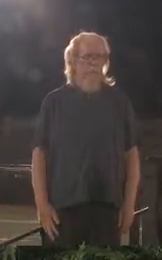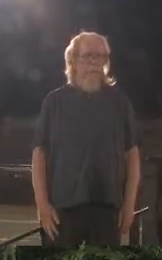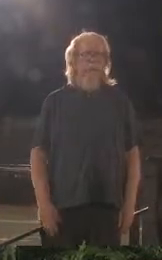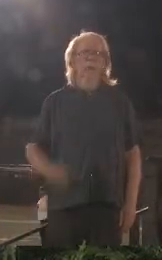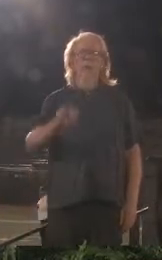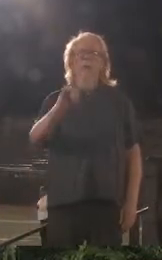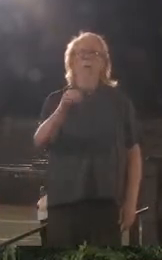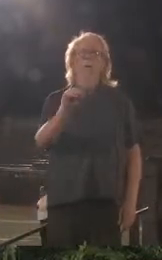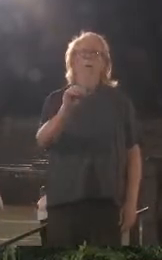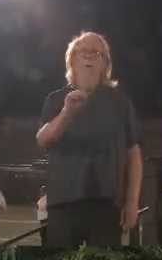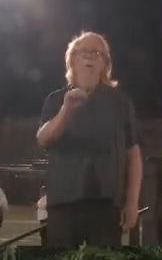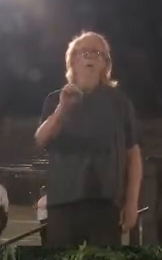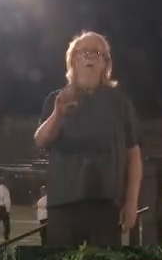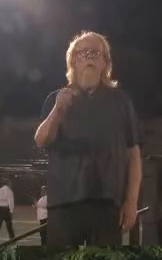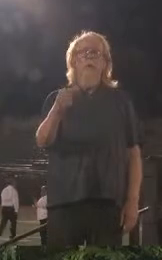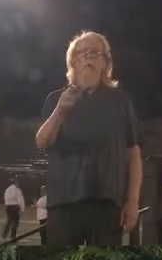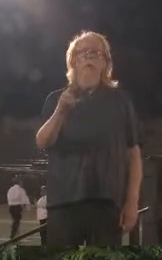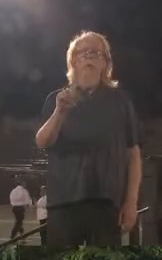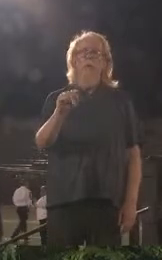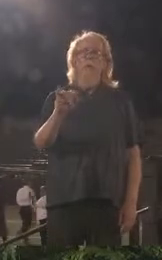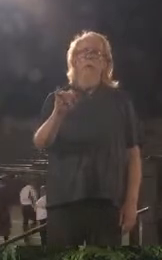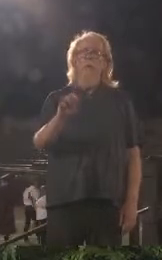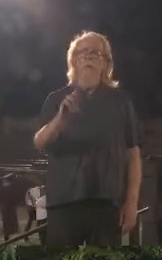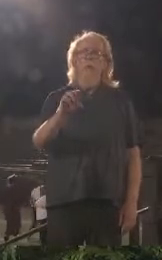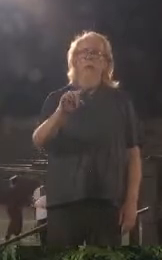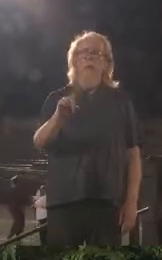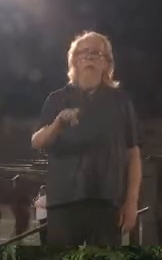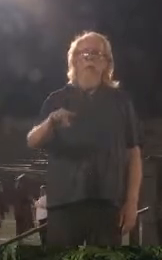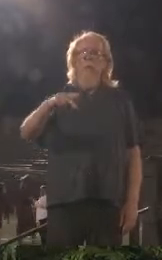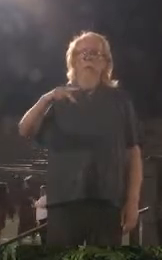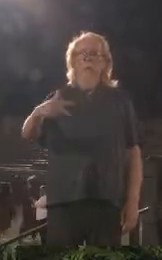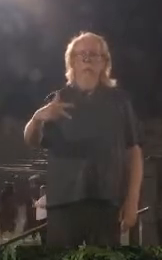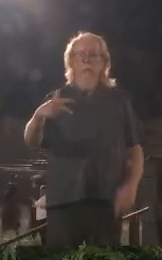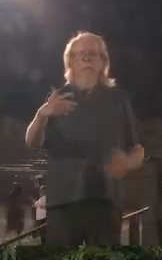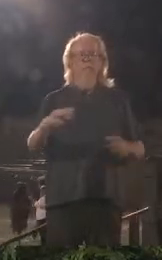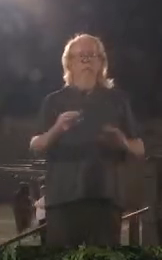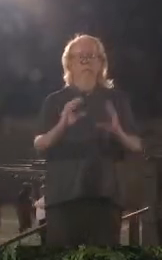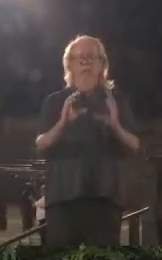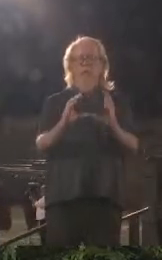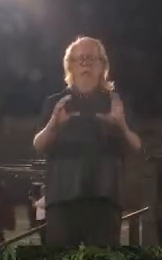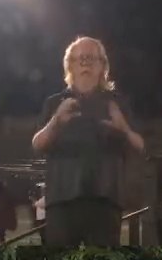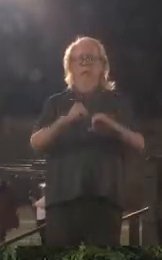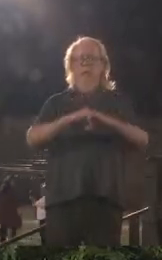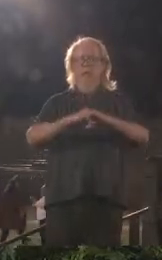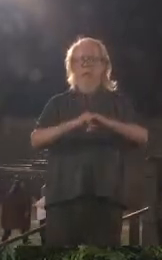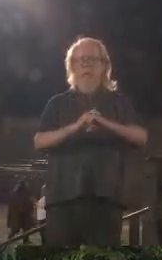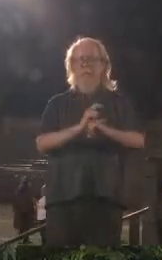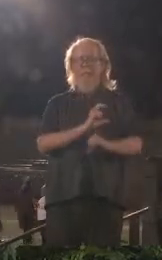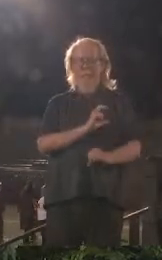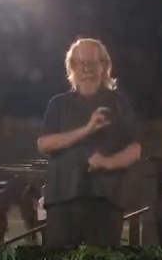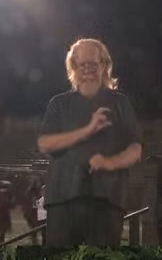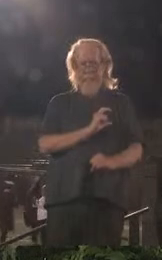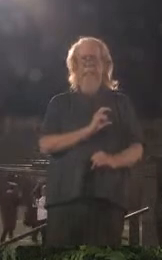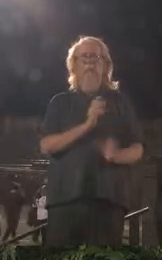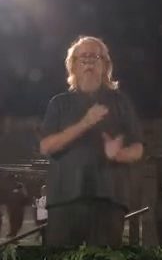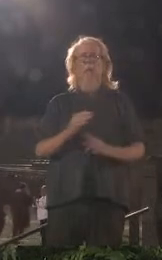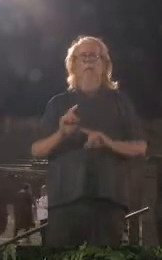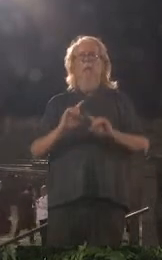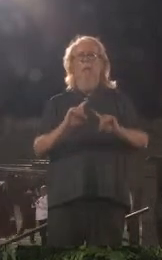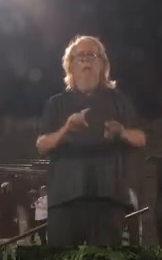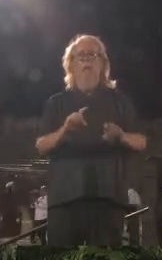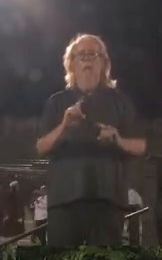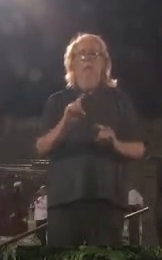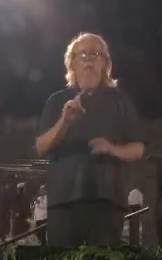Jose Luis Gutierrez III earned a certification as a security officer and will be attending San Antonio College.